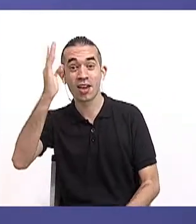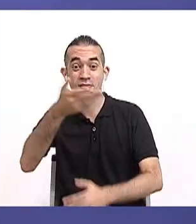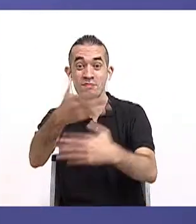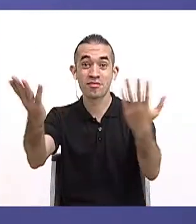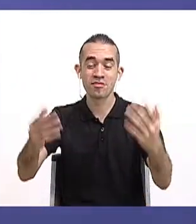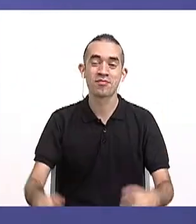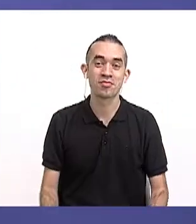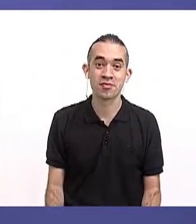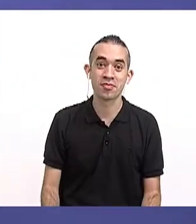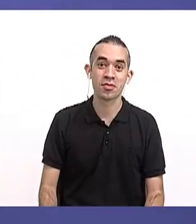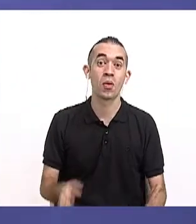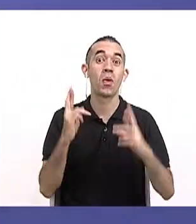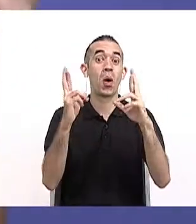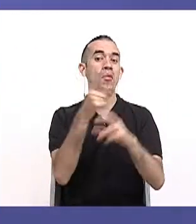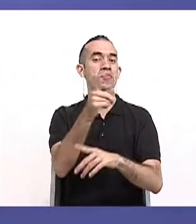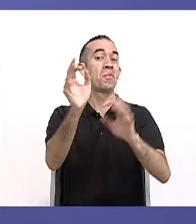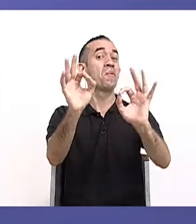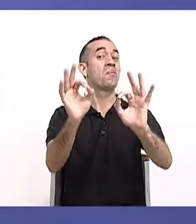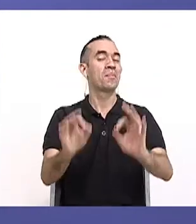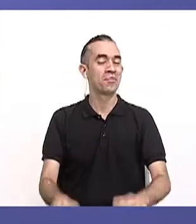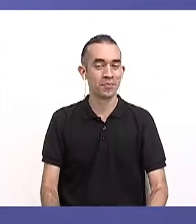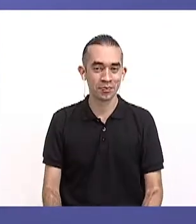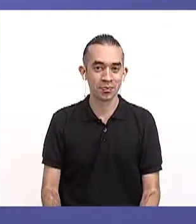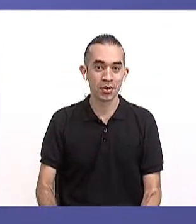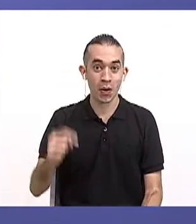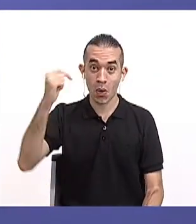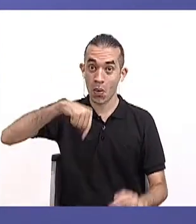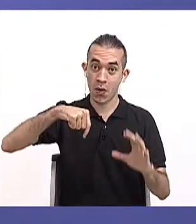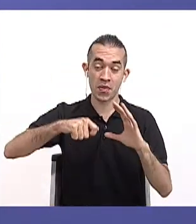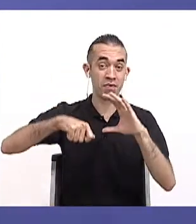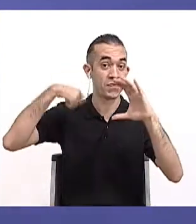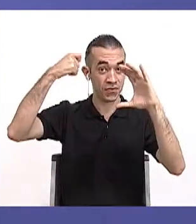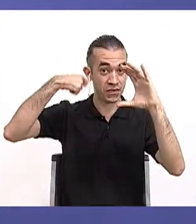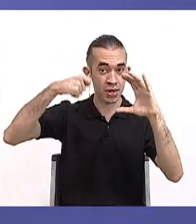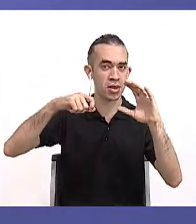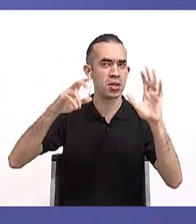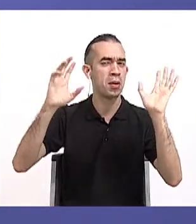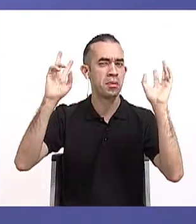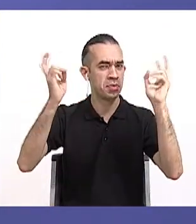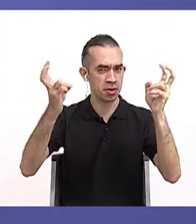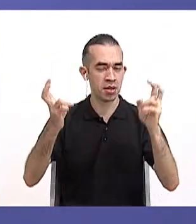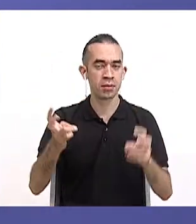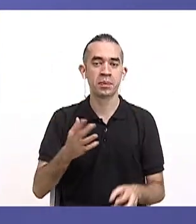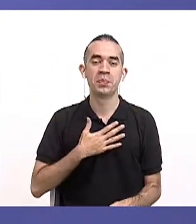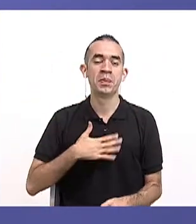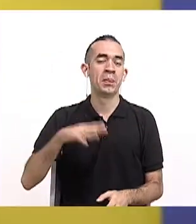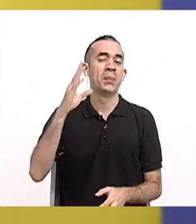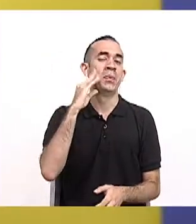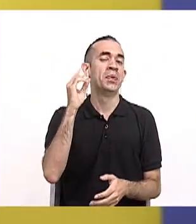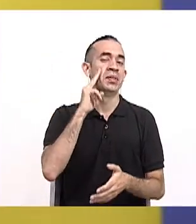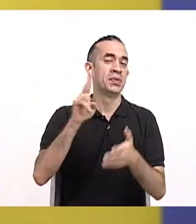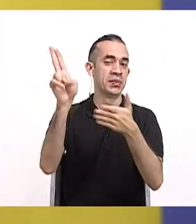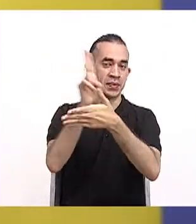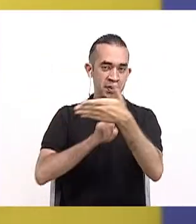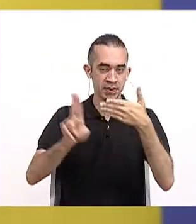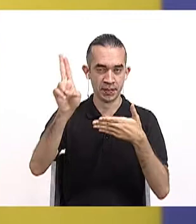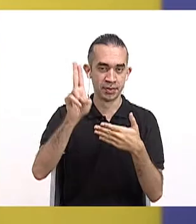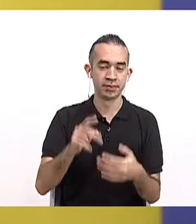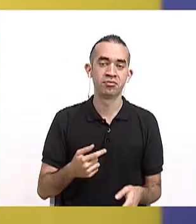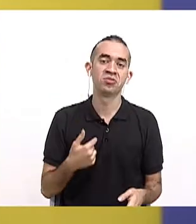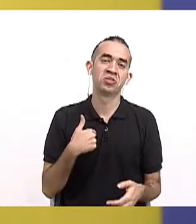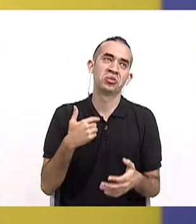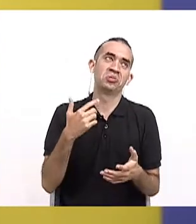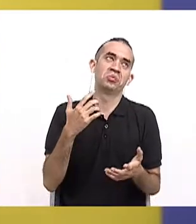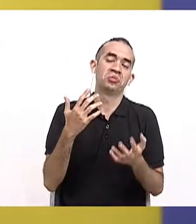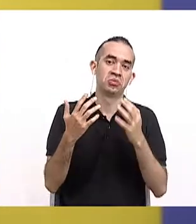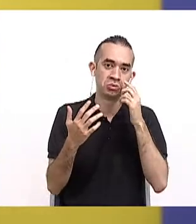I hope you're doing fine. Today's video is going to be about my college experience. I know you guys are about to